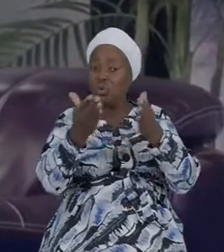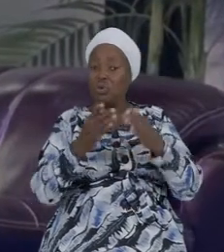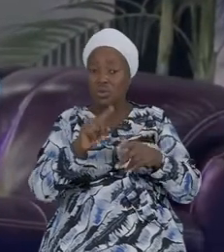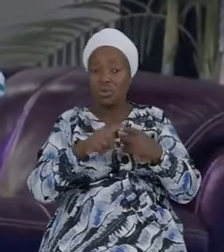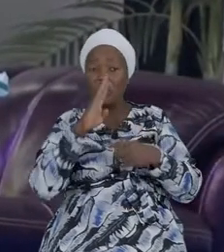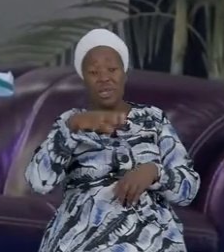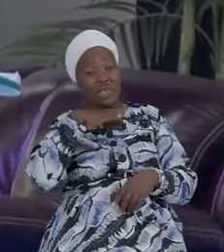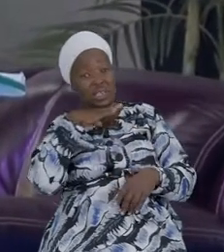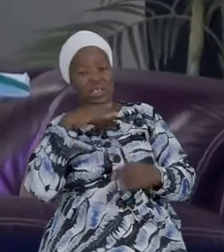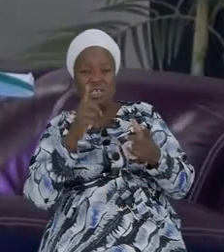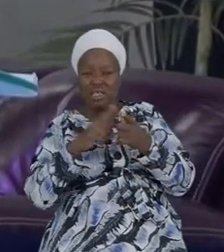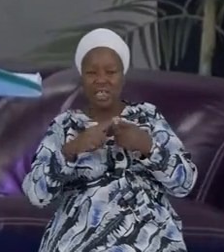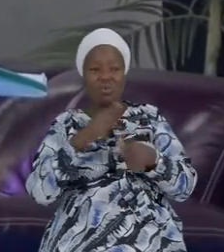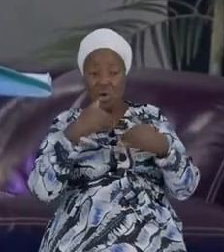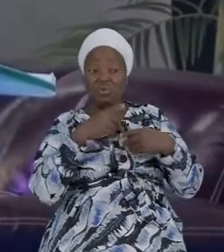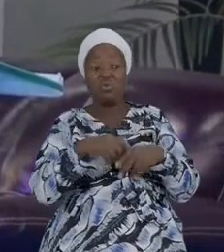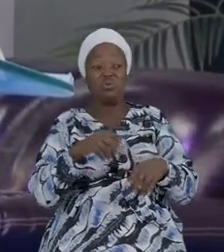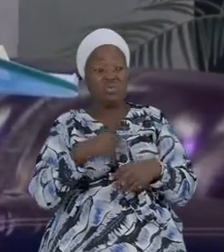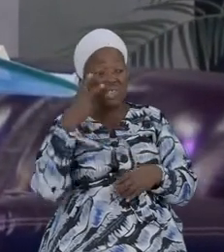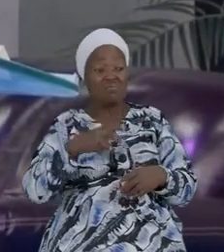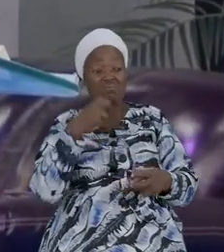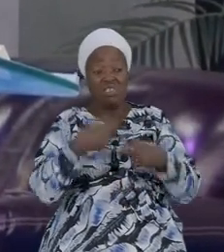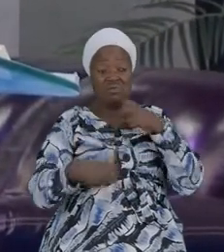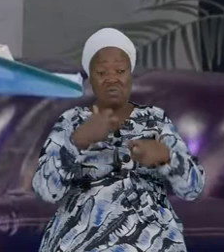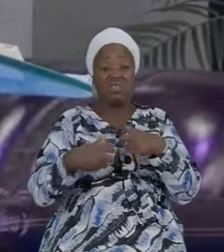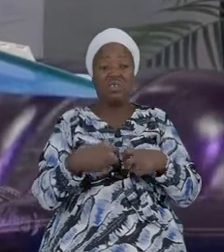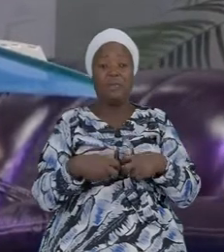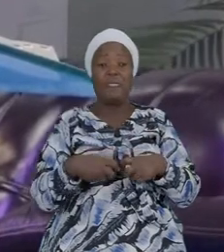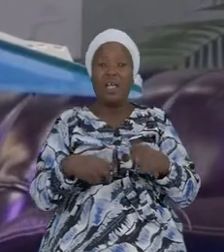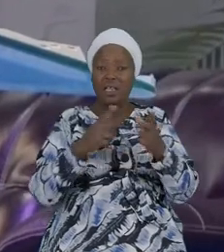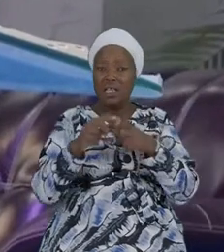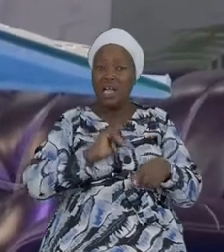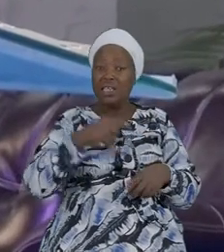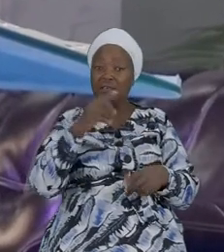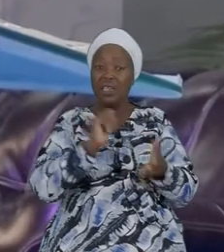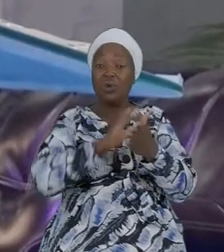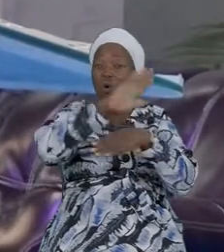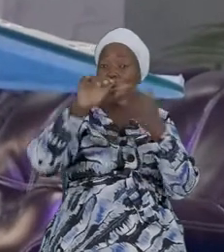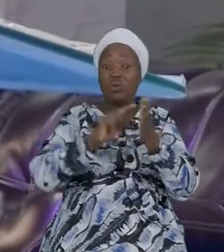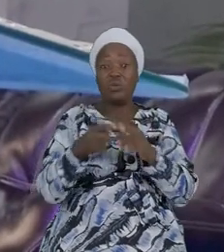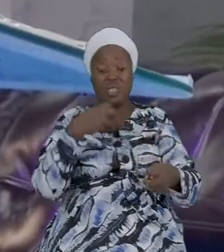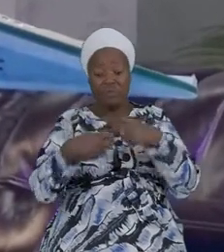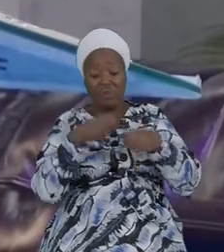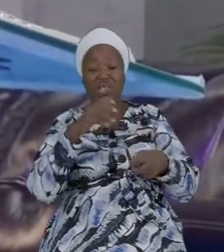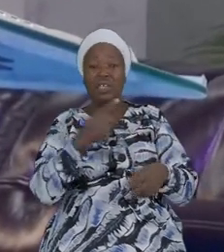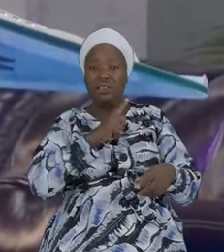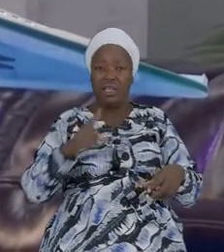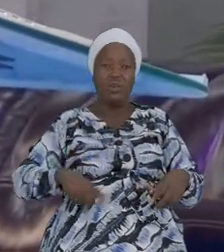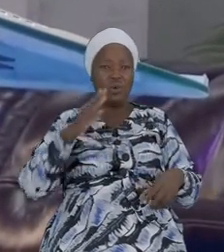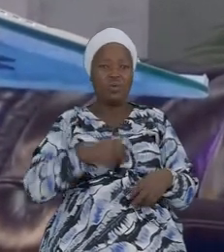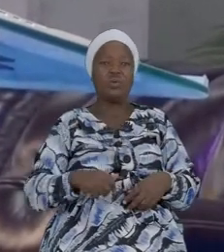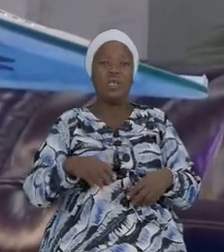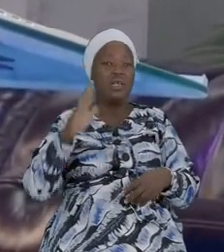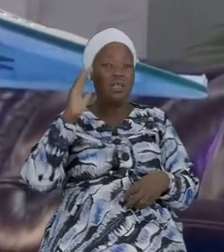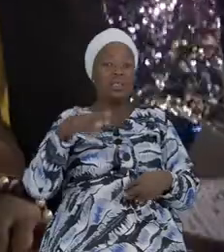then you're going to face difficulty. I'm telling you that all those difficulties, the Lord will remove out